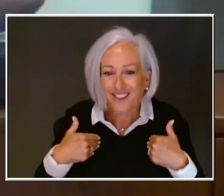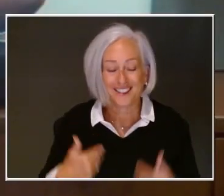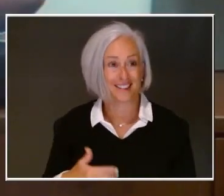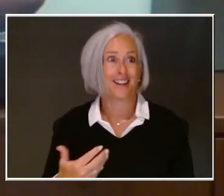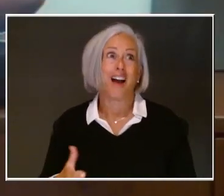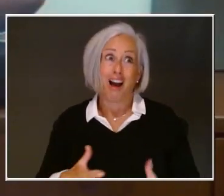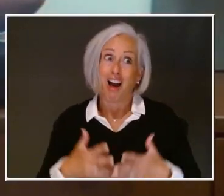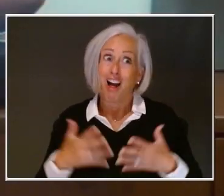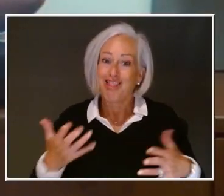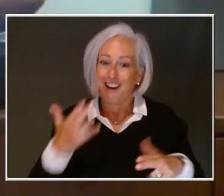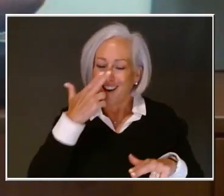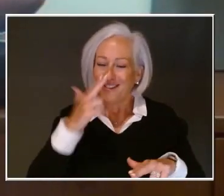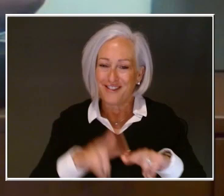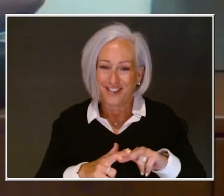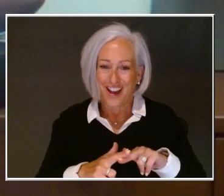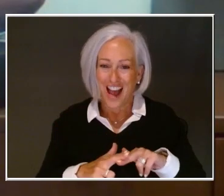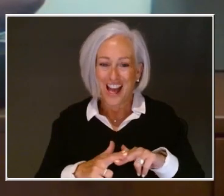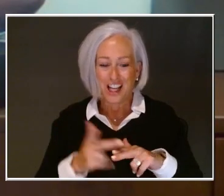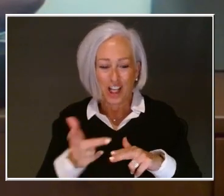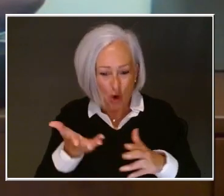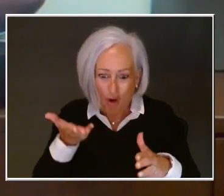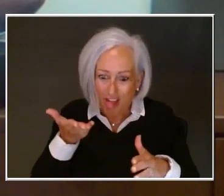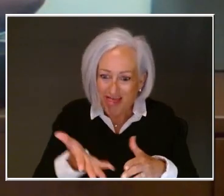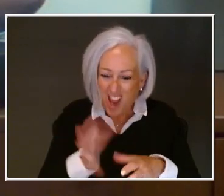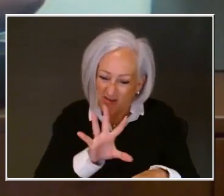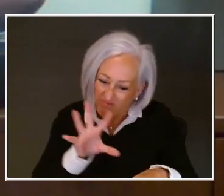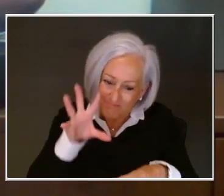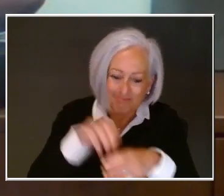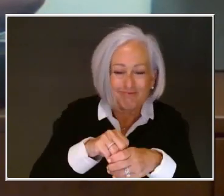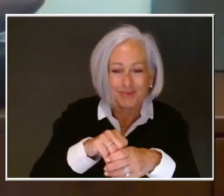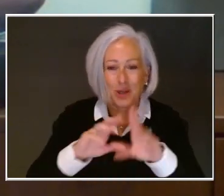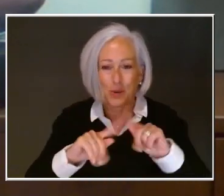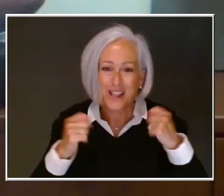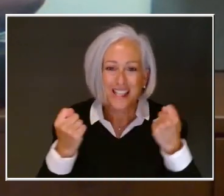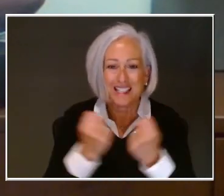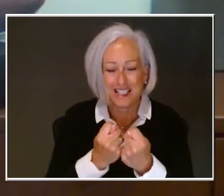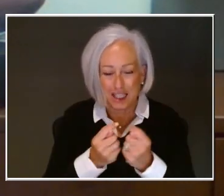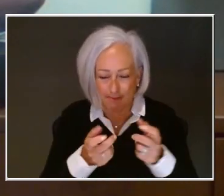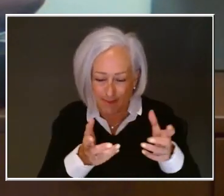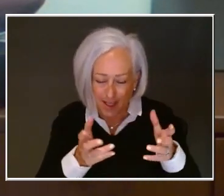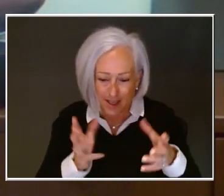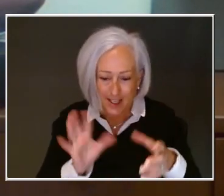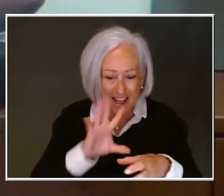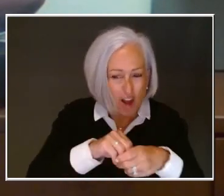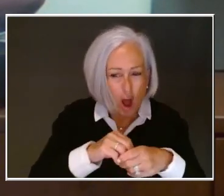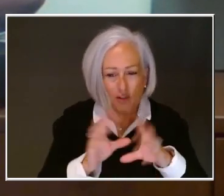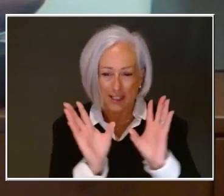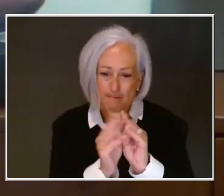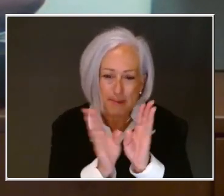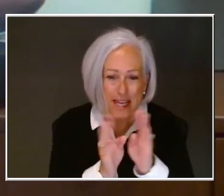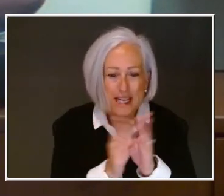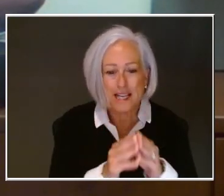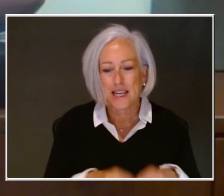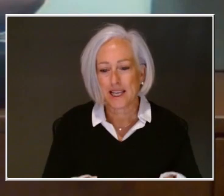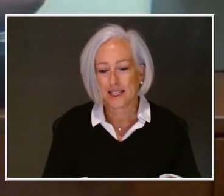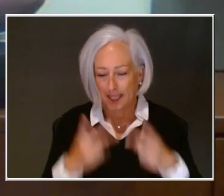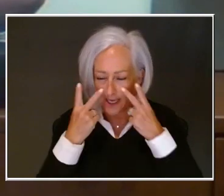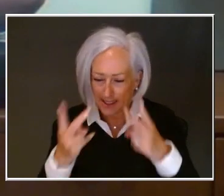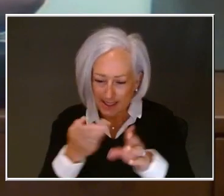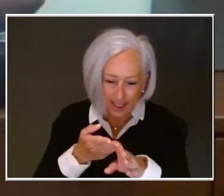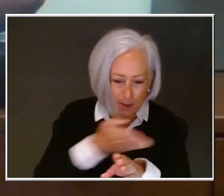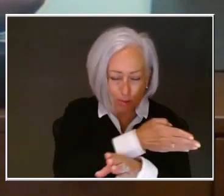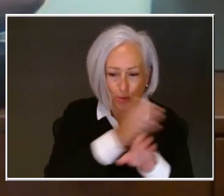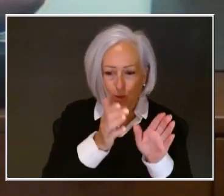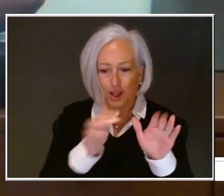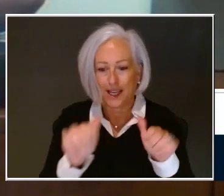fun. You're right there with the team. You're in team meetings, seeing pregame planning, all the work